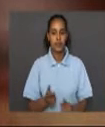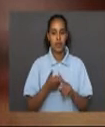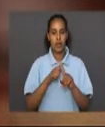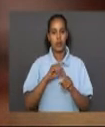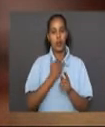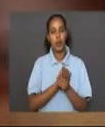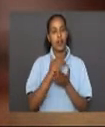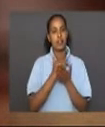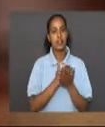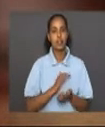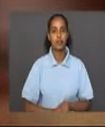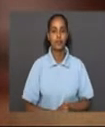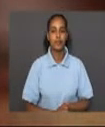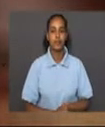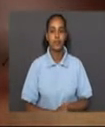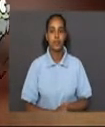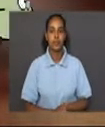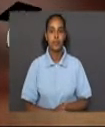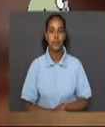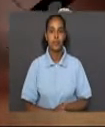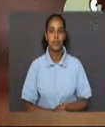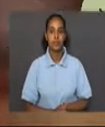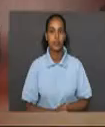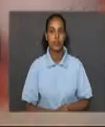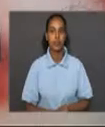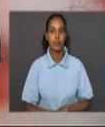Let's get back to our lesson.